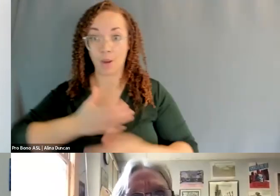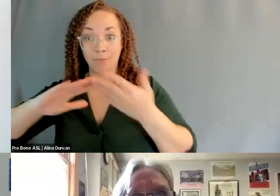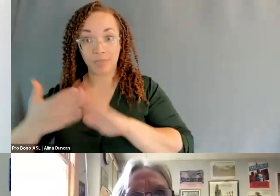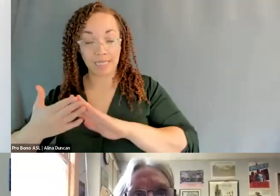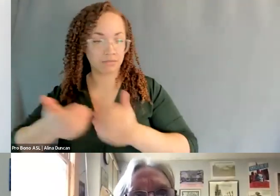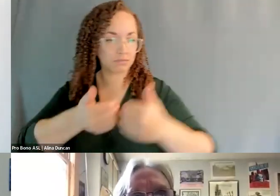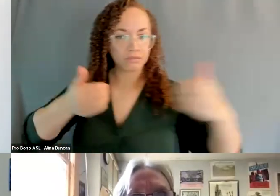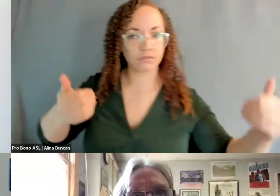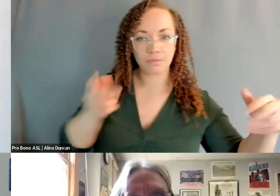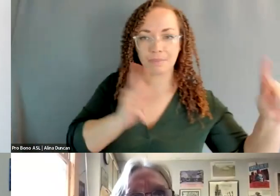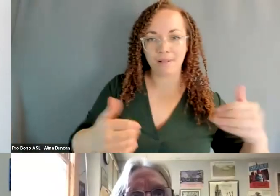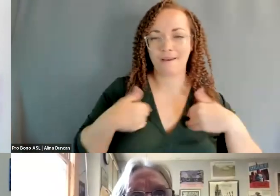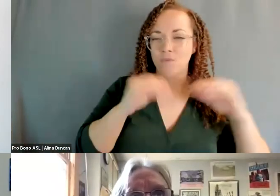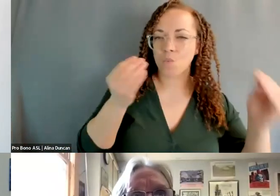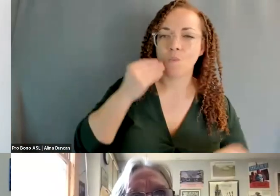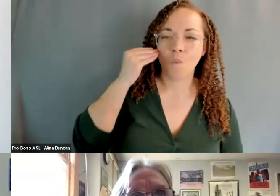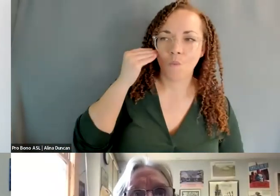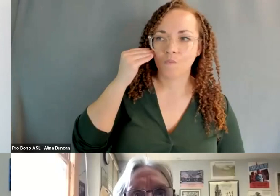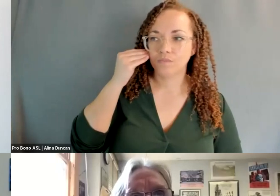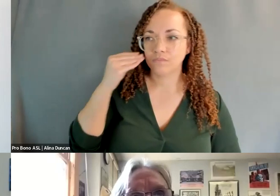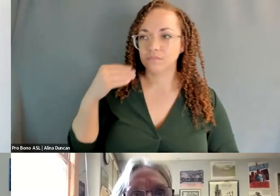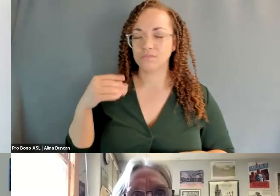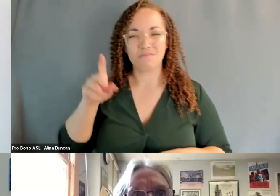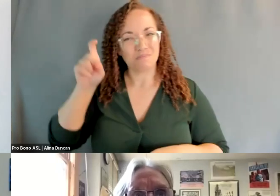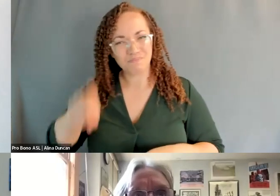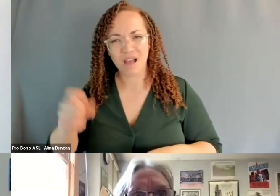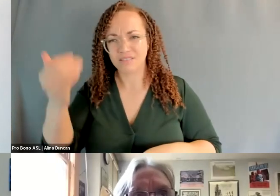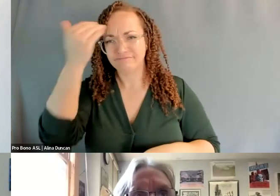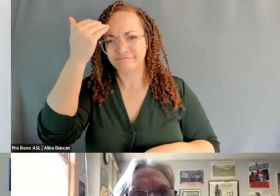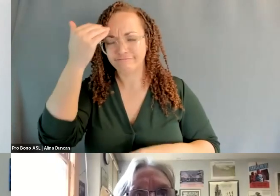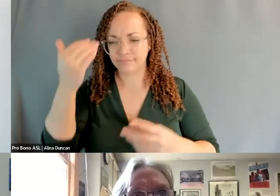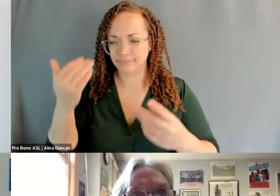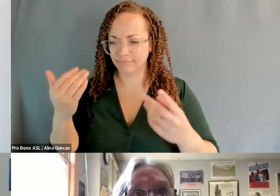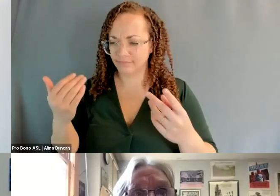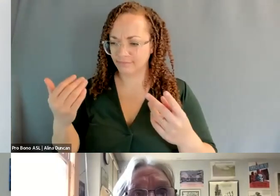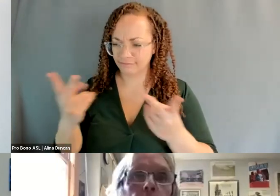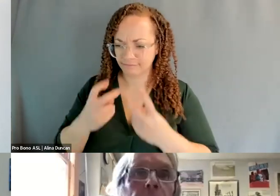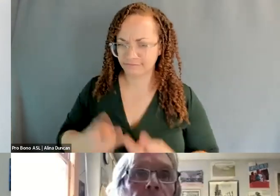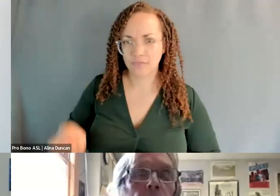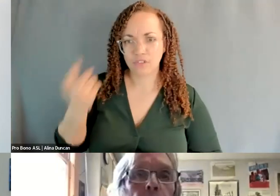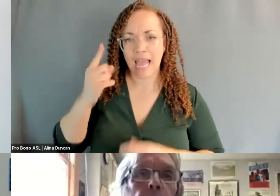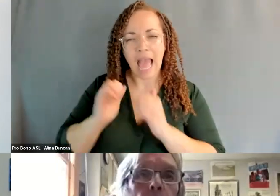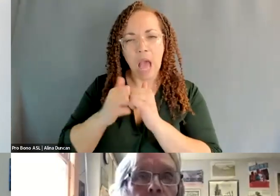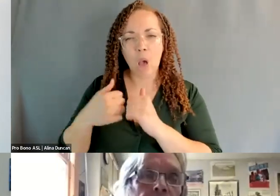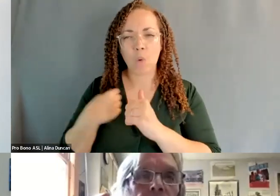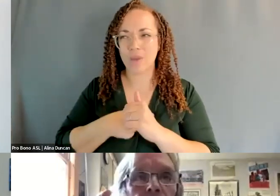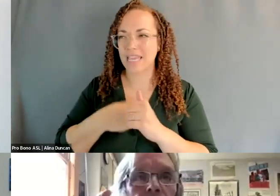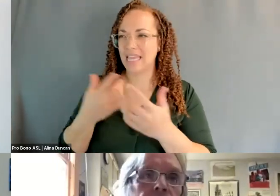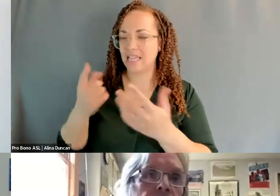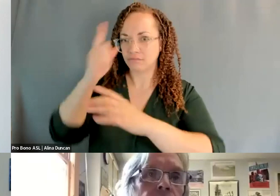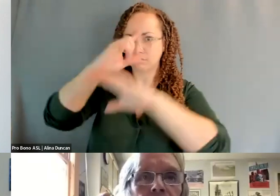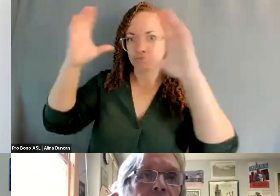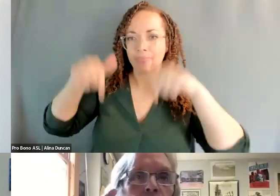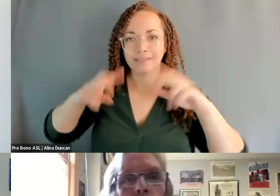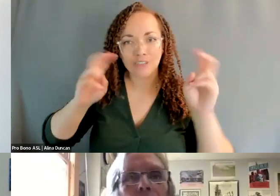tell us that we need to be really cognizant of the way we're defining this issue, the way that we're dehumanizing people with